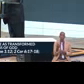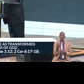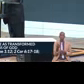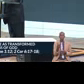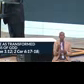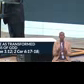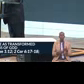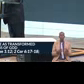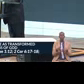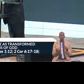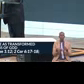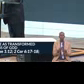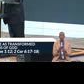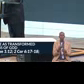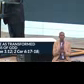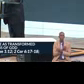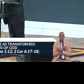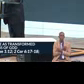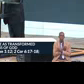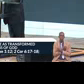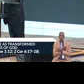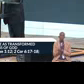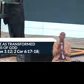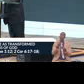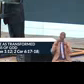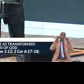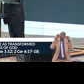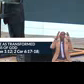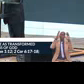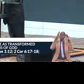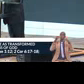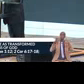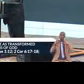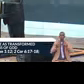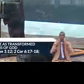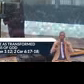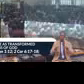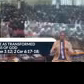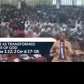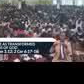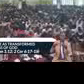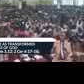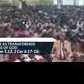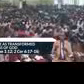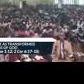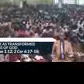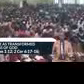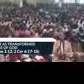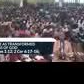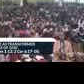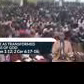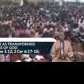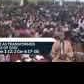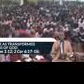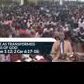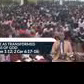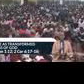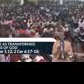Behold, what manner of love the Father has bestowed